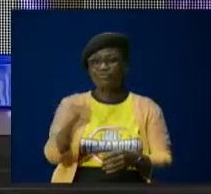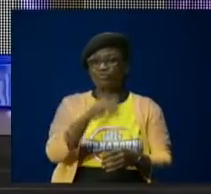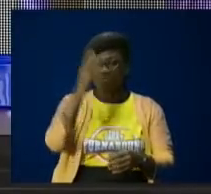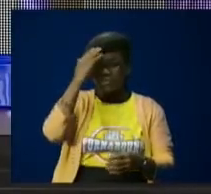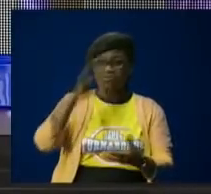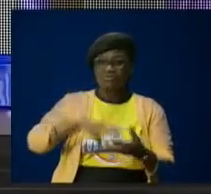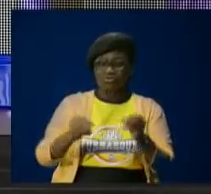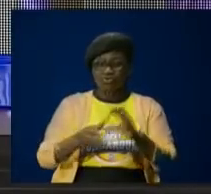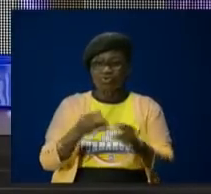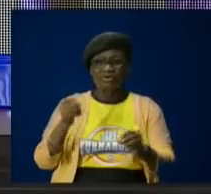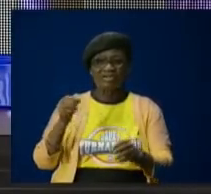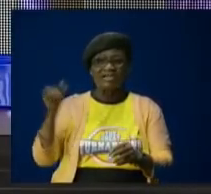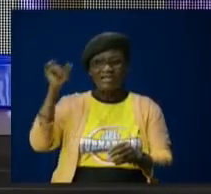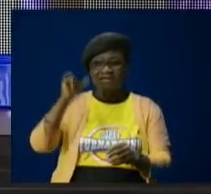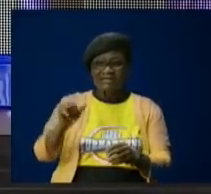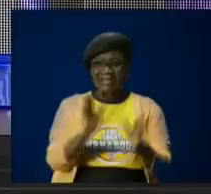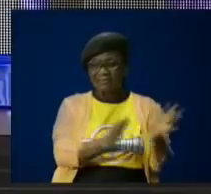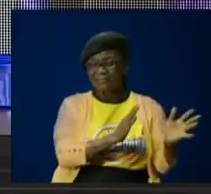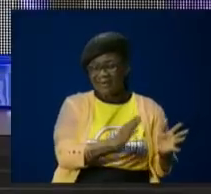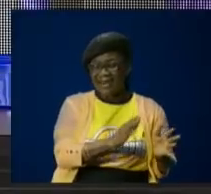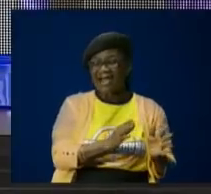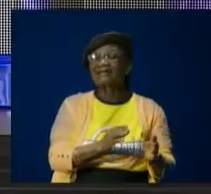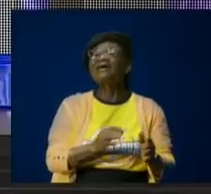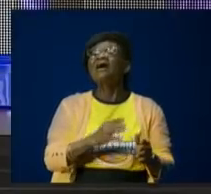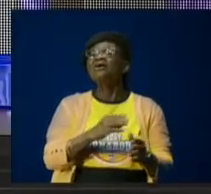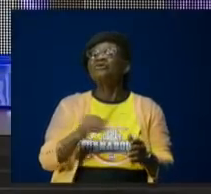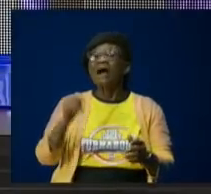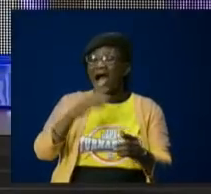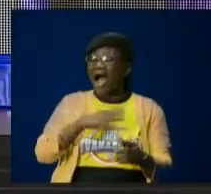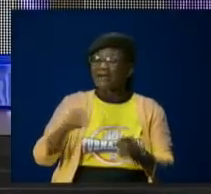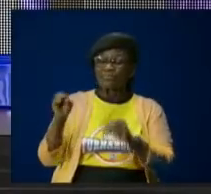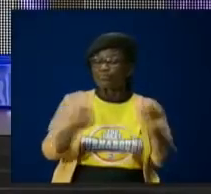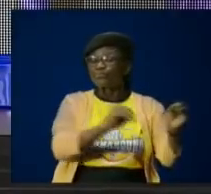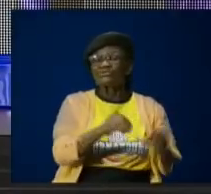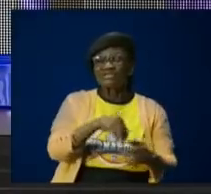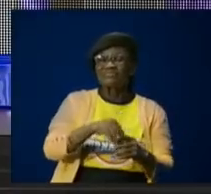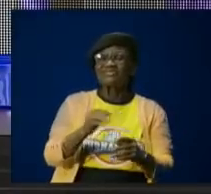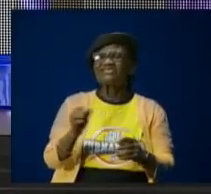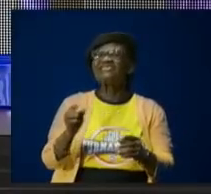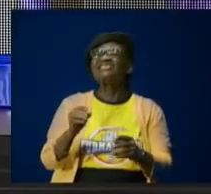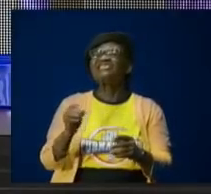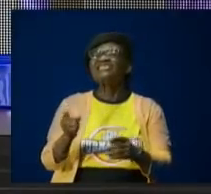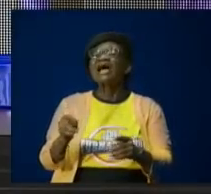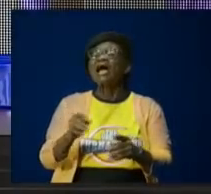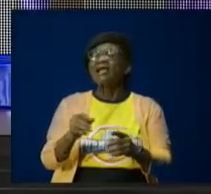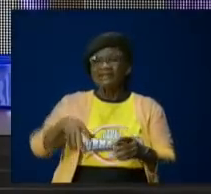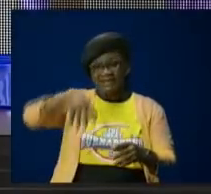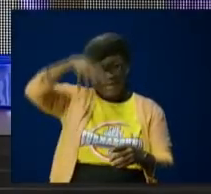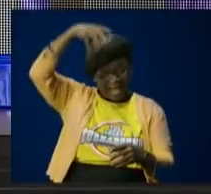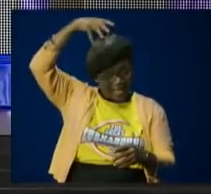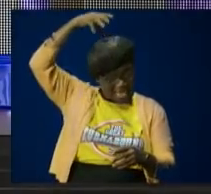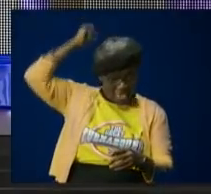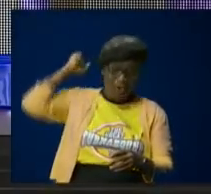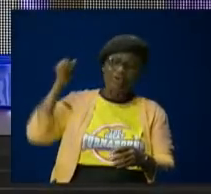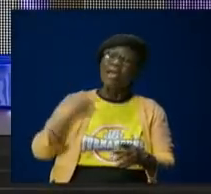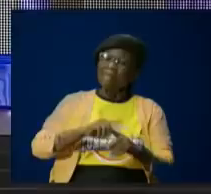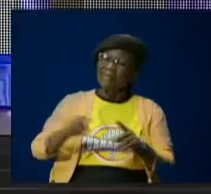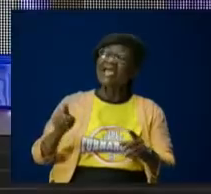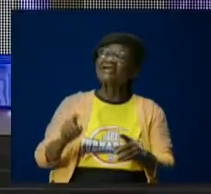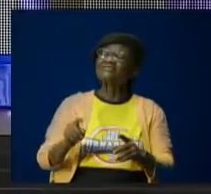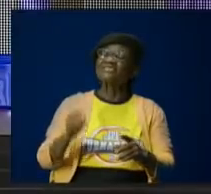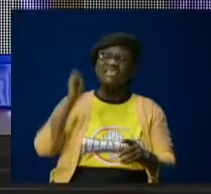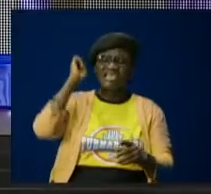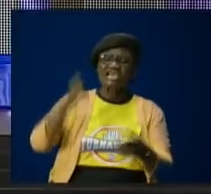of lions. But Daniel came out alive. And at the end of the day, those who threw him into the